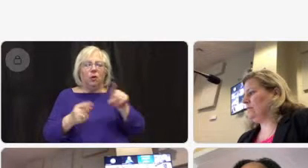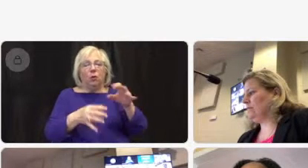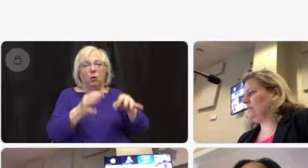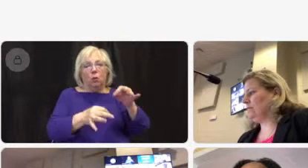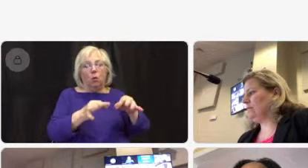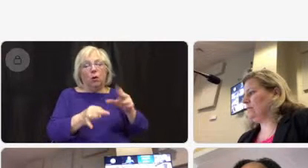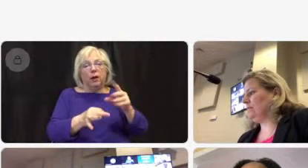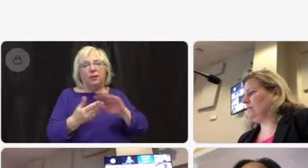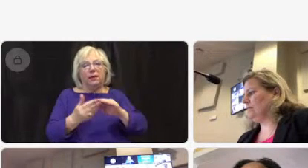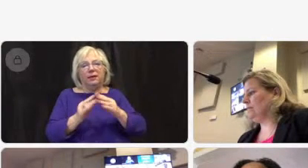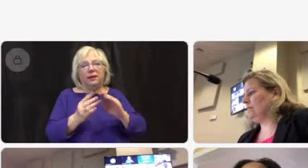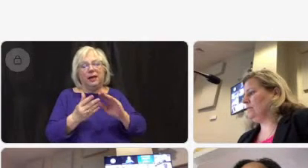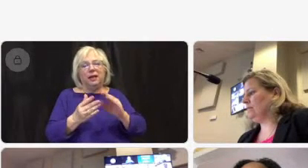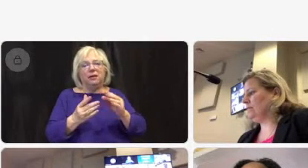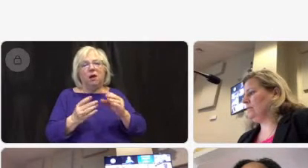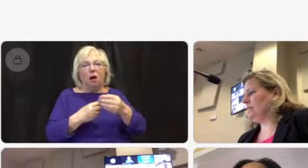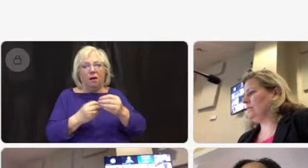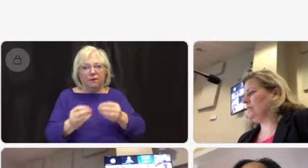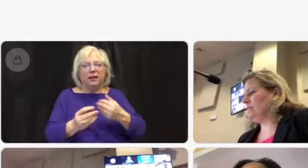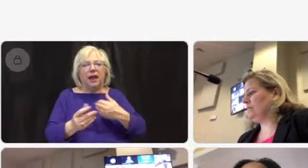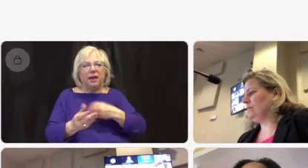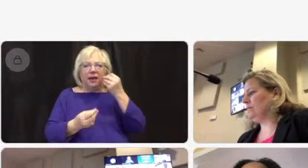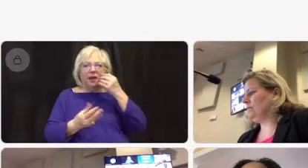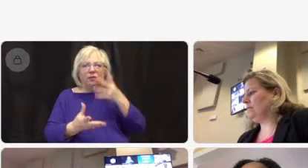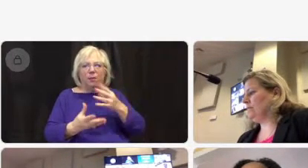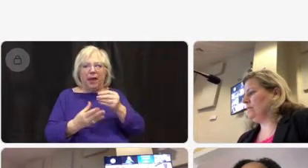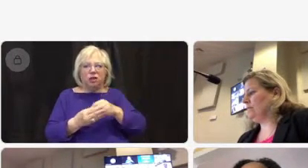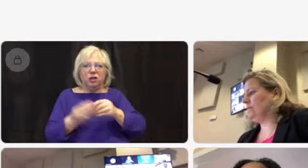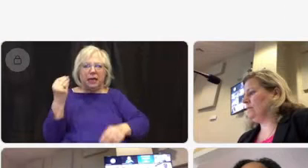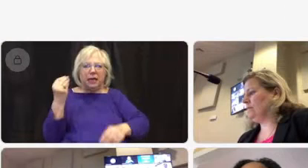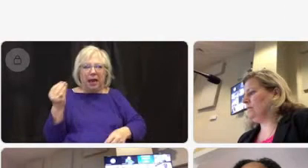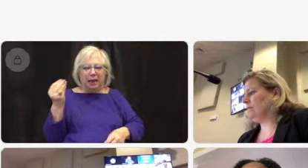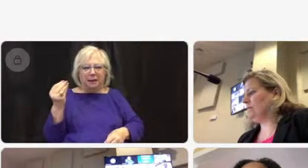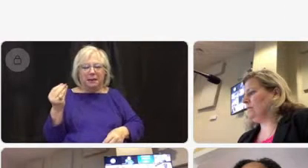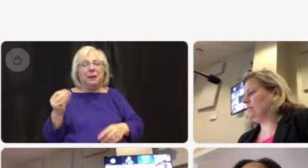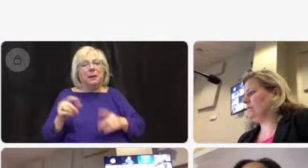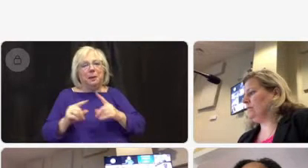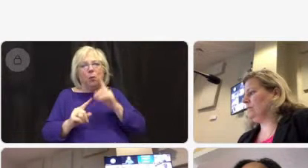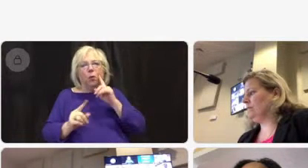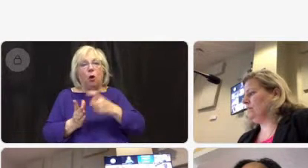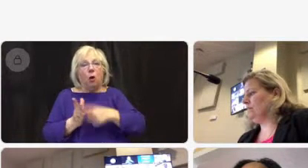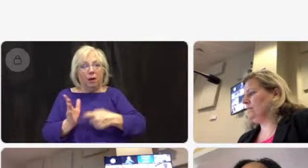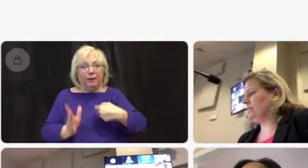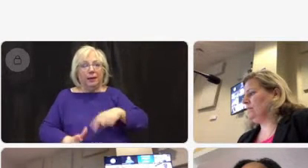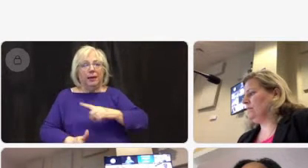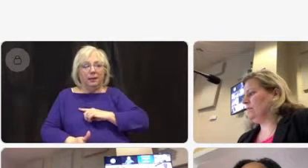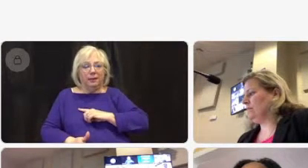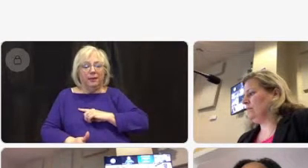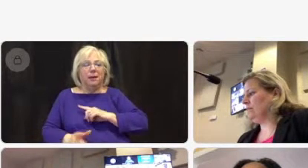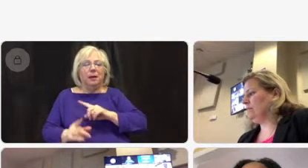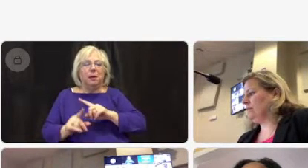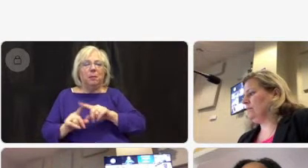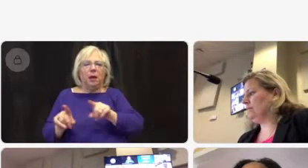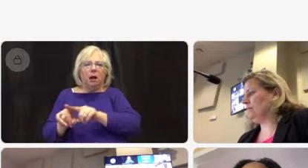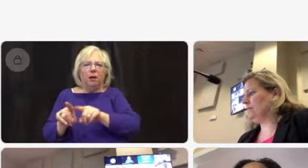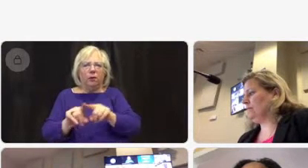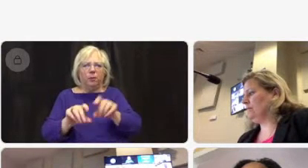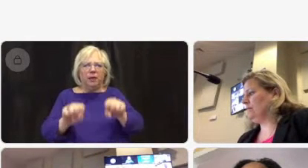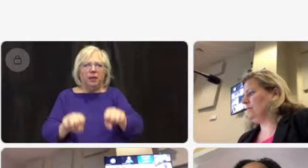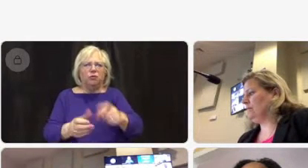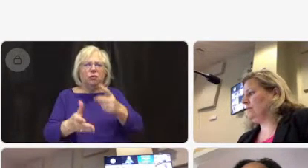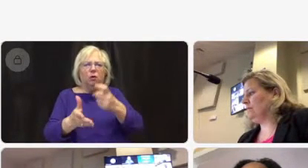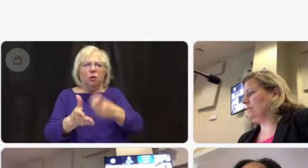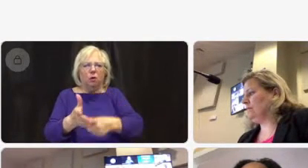hand. That comes with a cost on our end, but also a potential cost as it